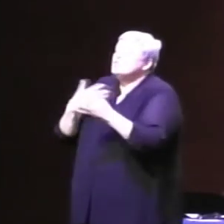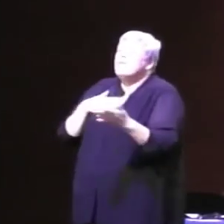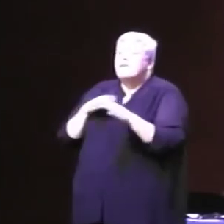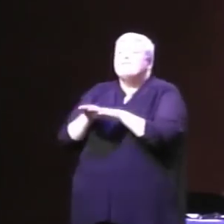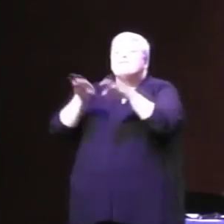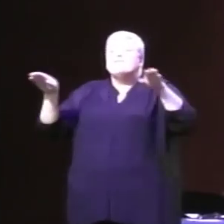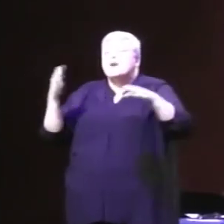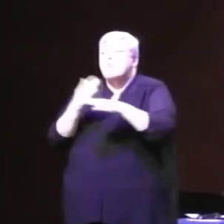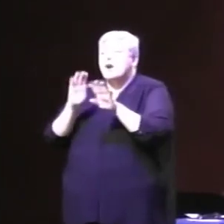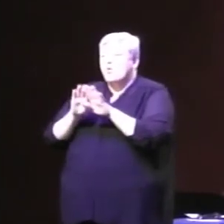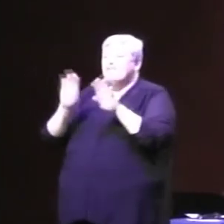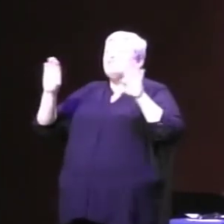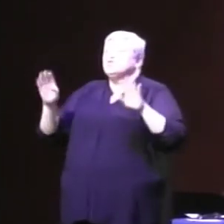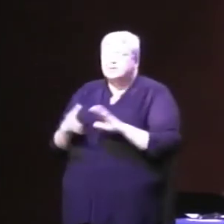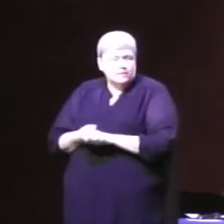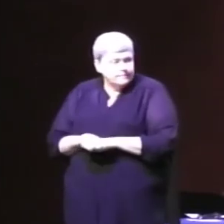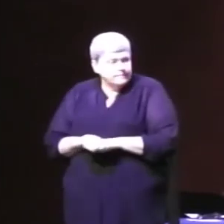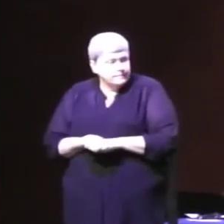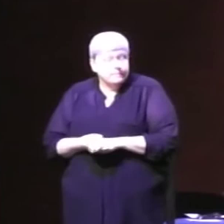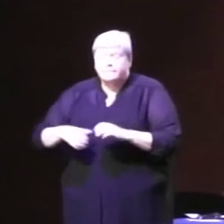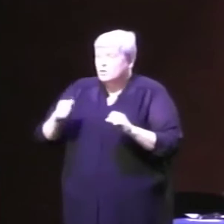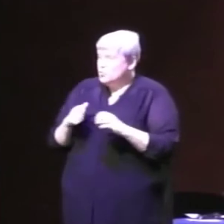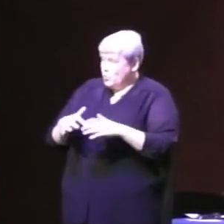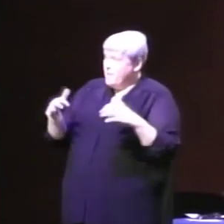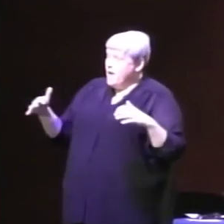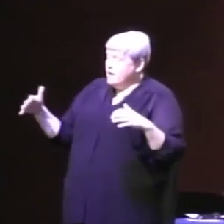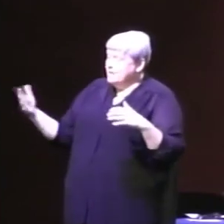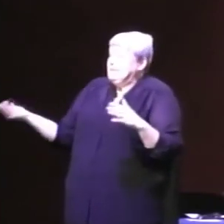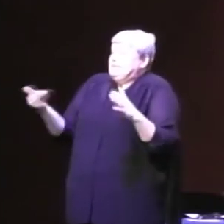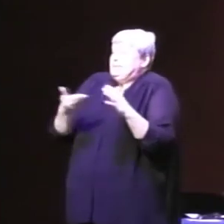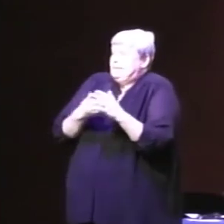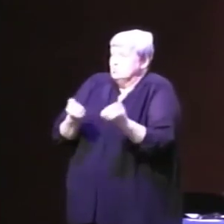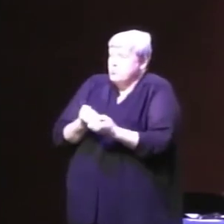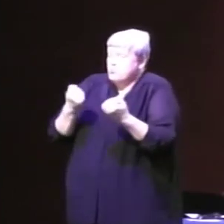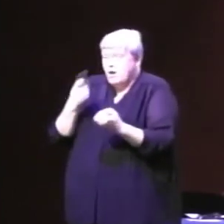Convention. As the Scottish Parliament gains more powers, they must